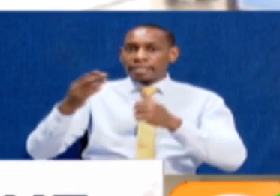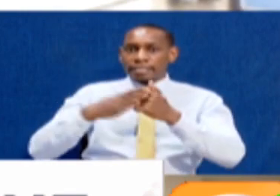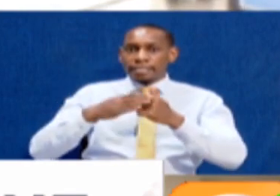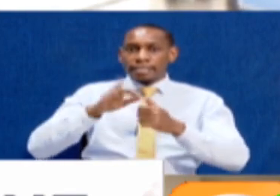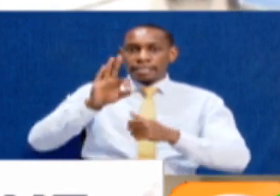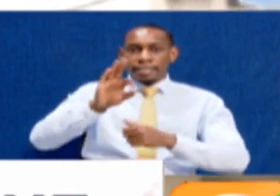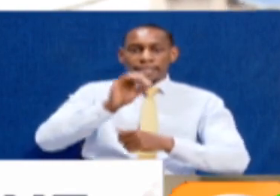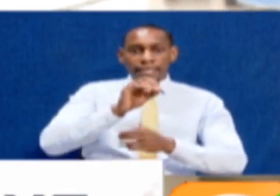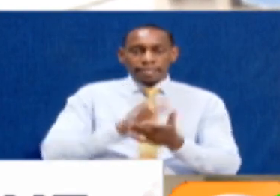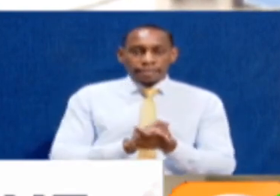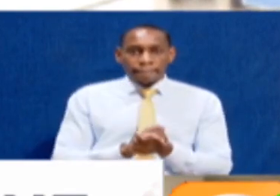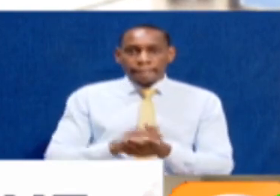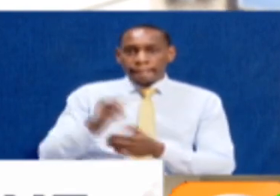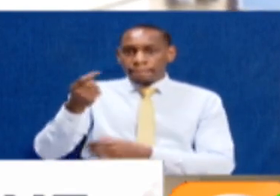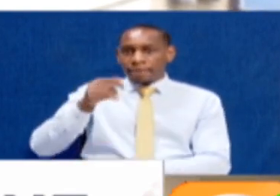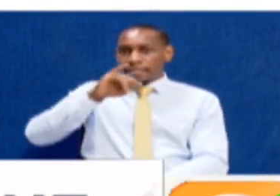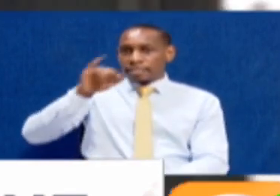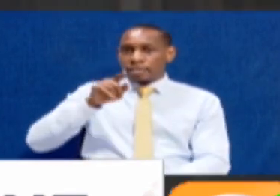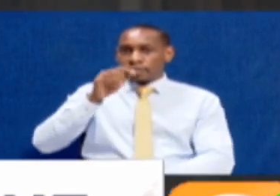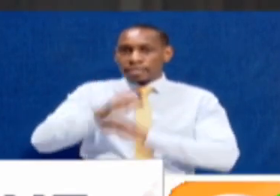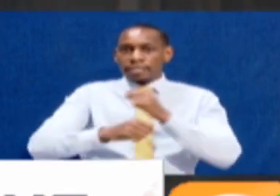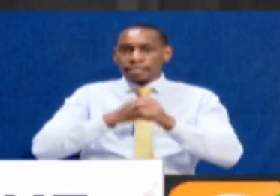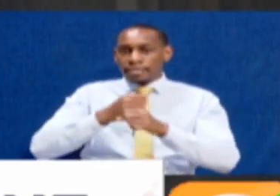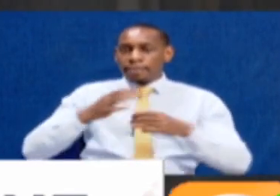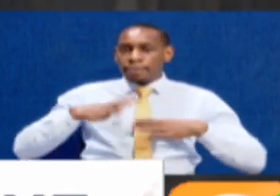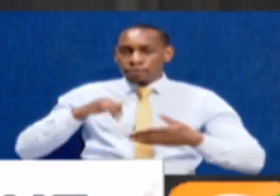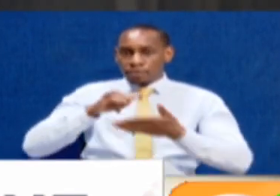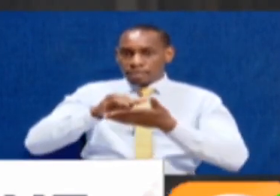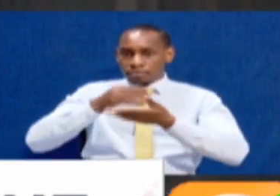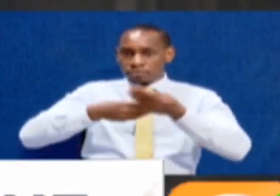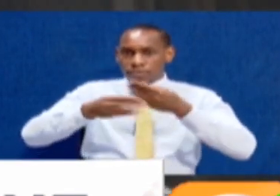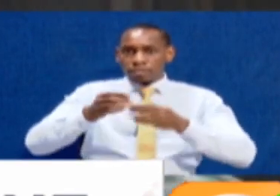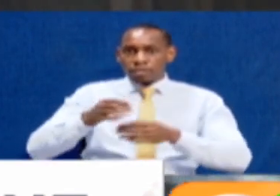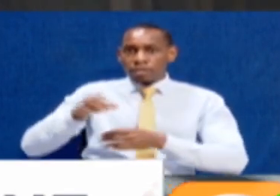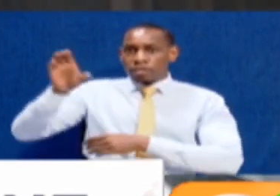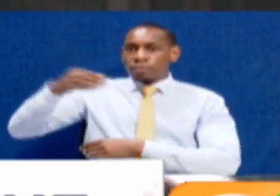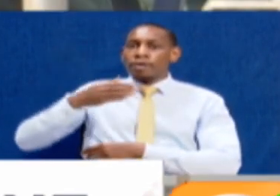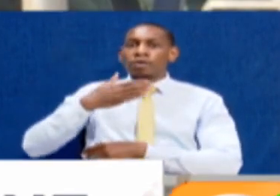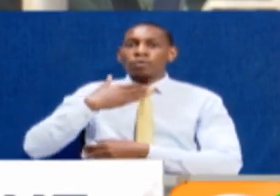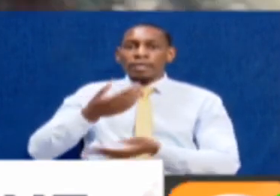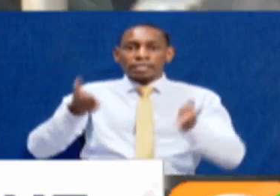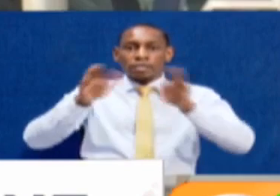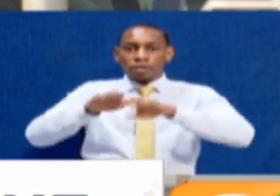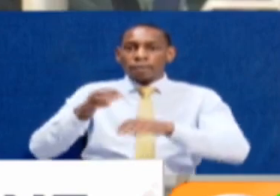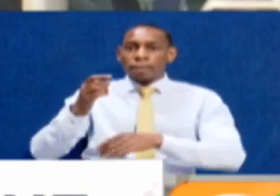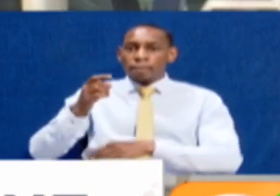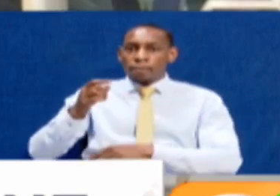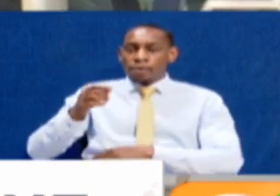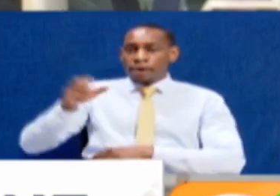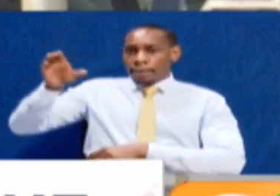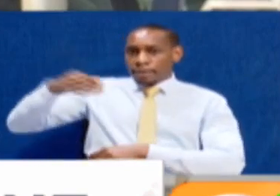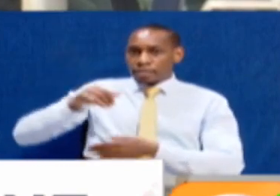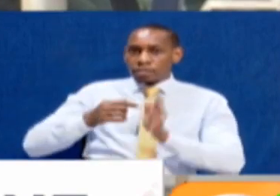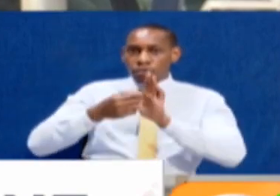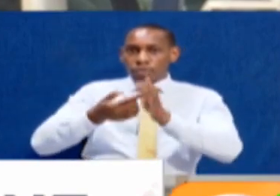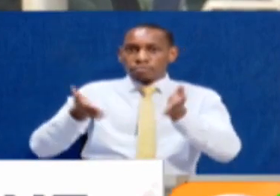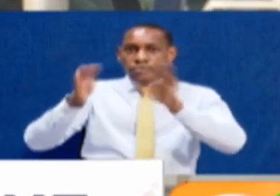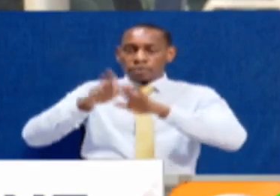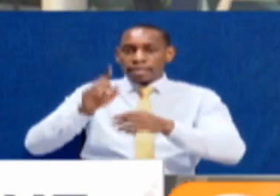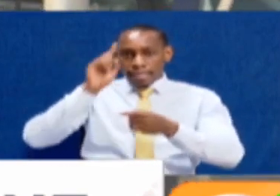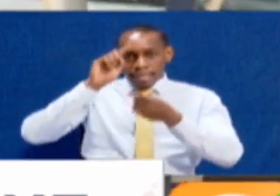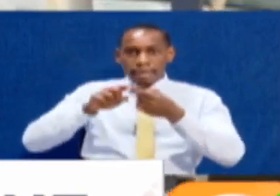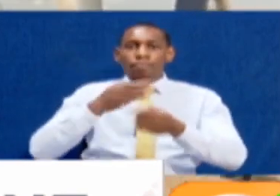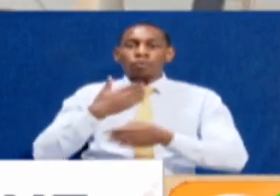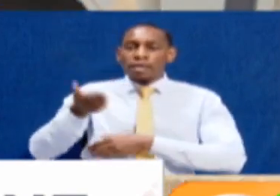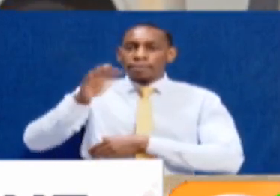September the 30th. In January this year, creditors of the supermarket voted to liquidate the retailer, signaling the end of attempts to